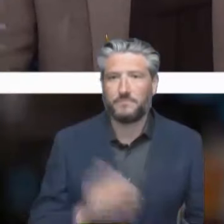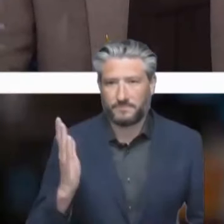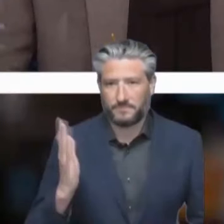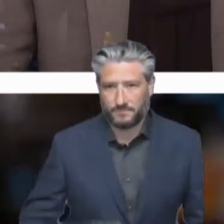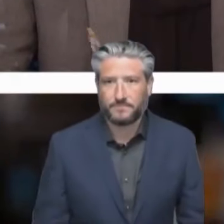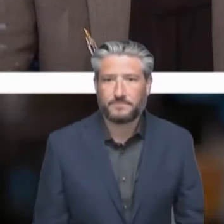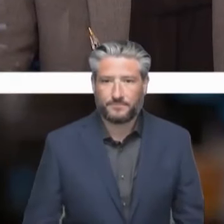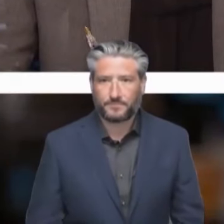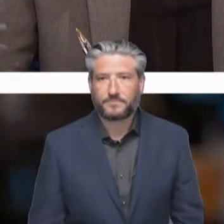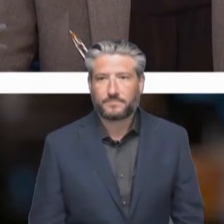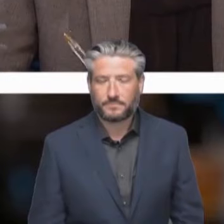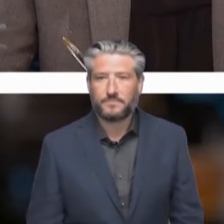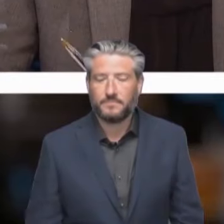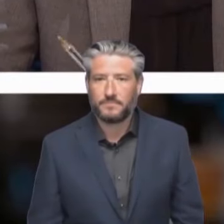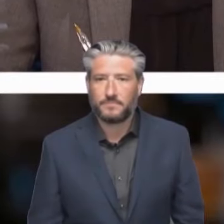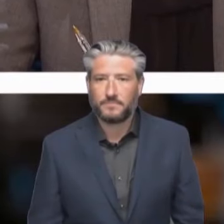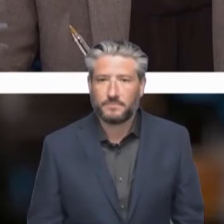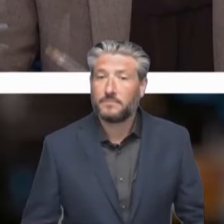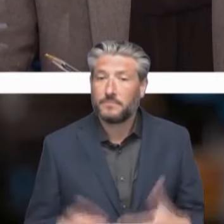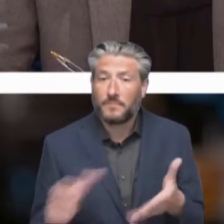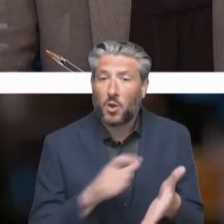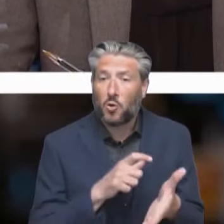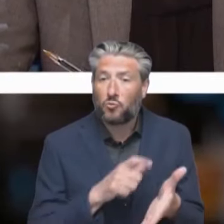8,045,714,699.06 euros. The resolution received